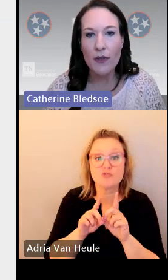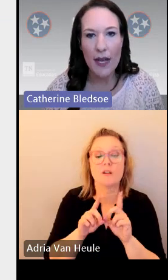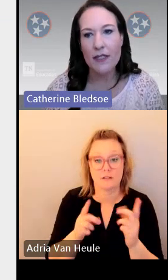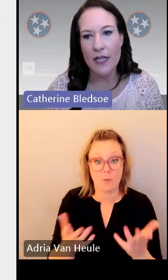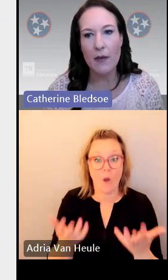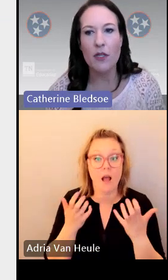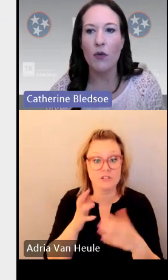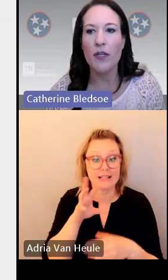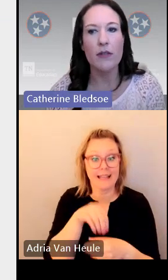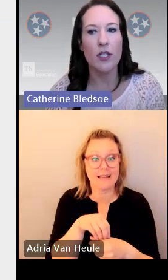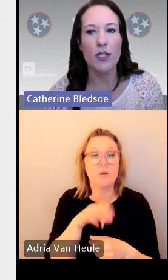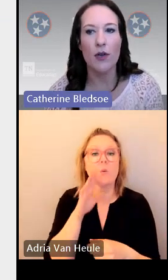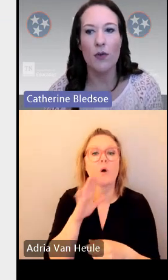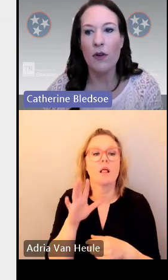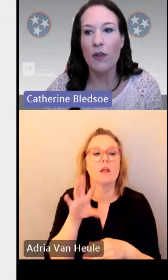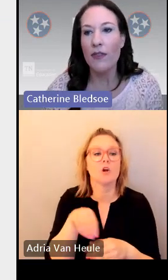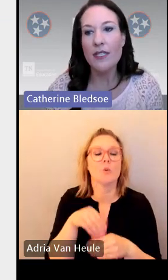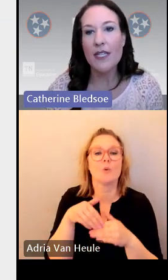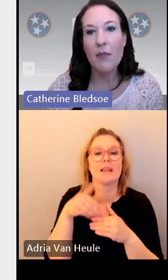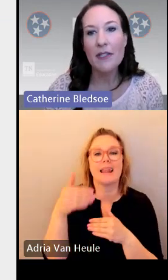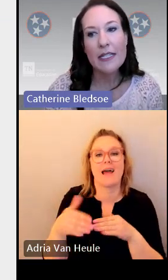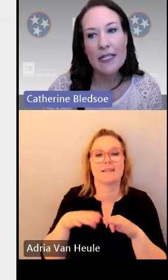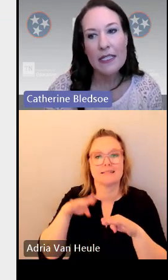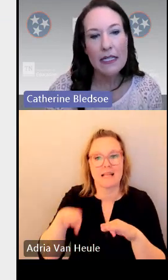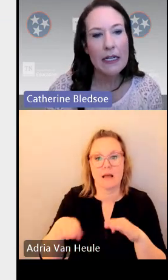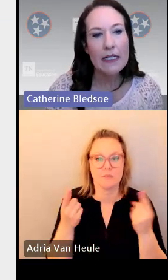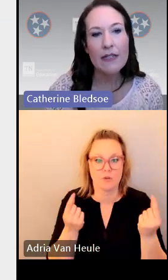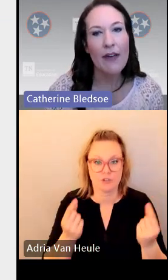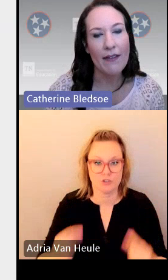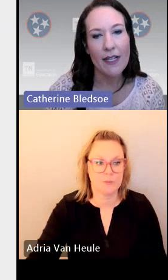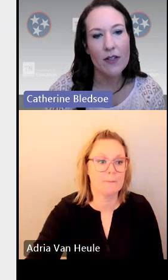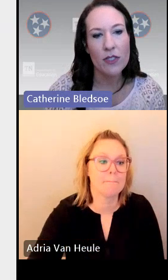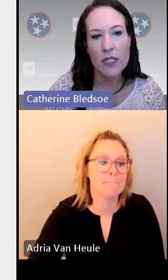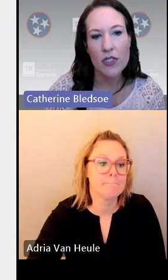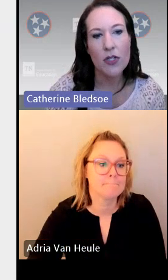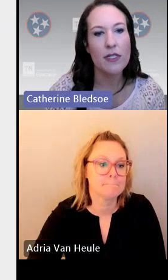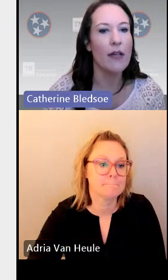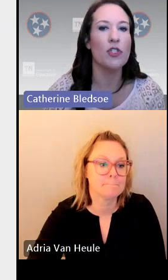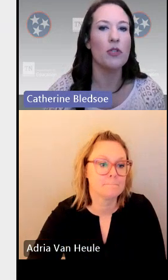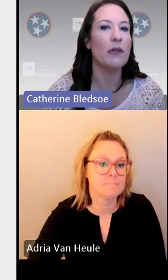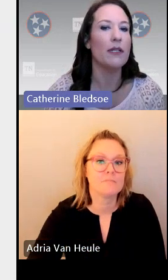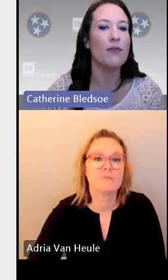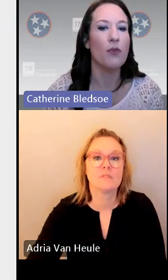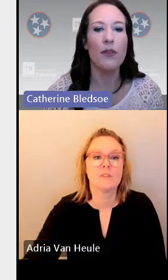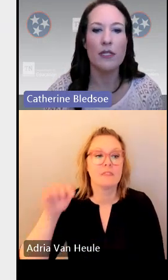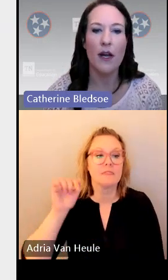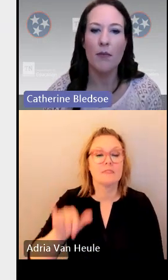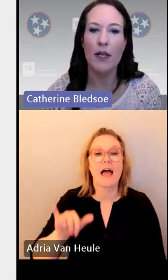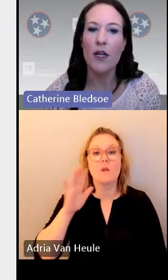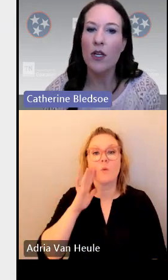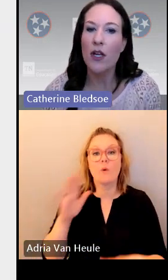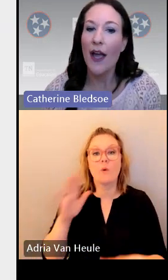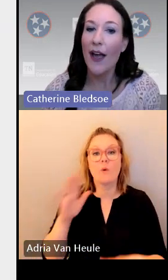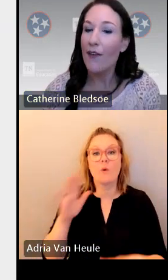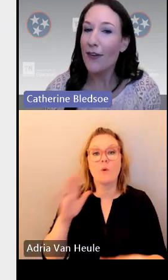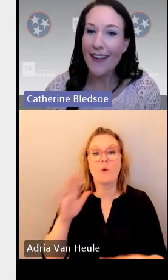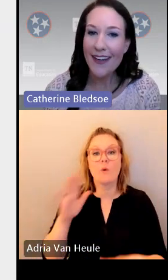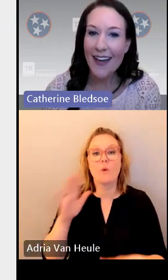will include next steps of what you need to do. This step is necessary to validate your district's eligibility for the